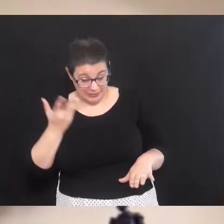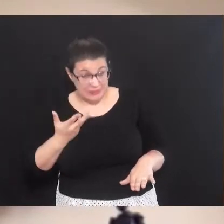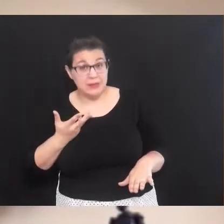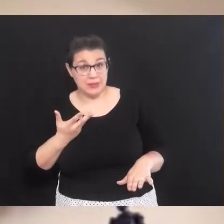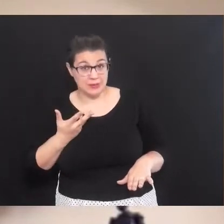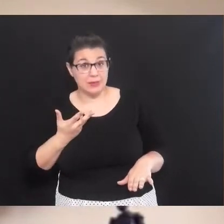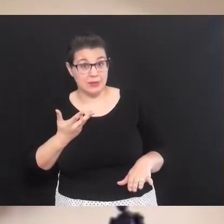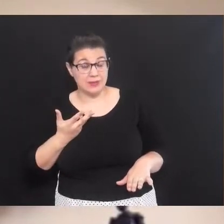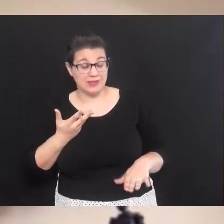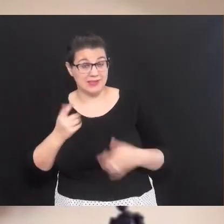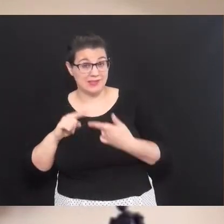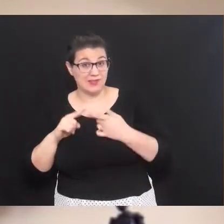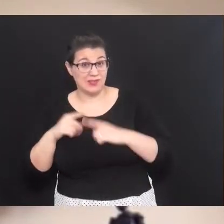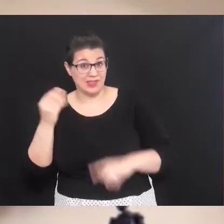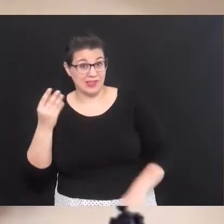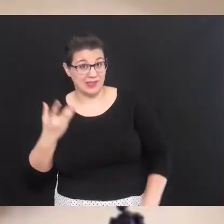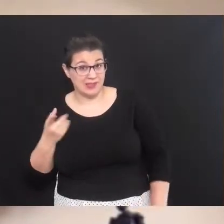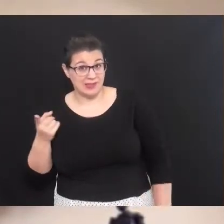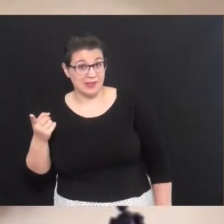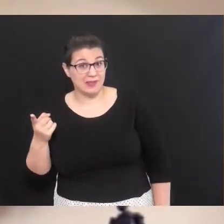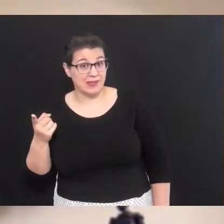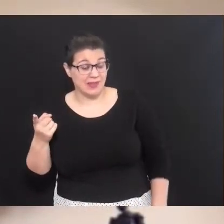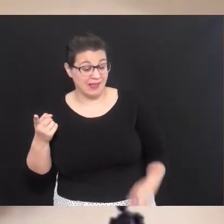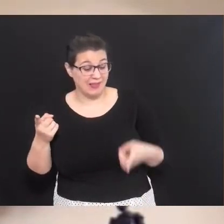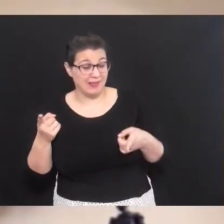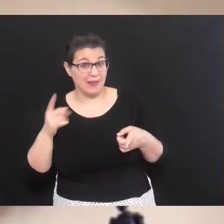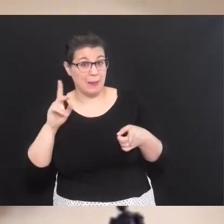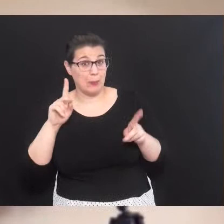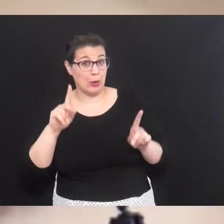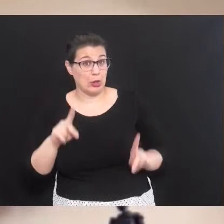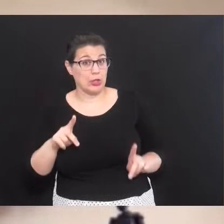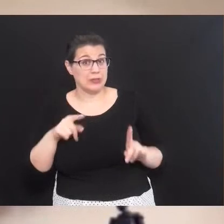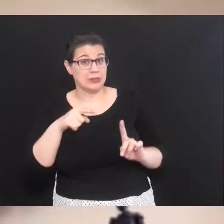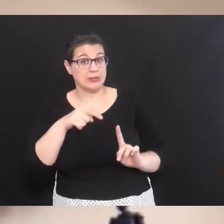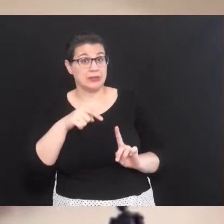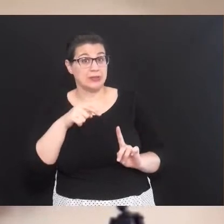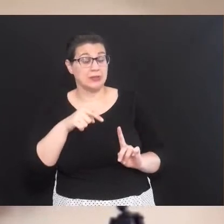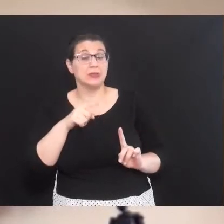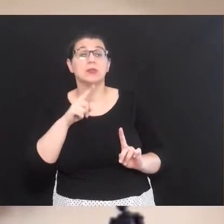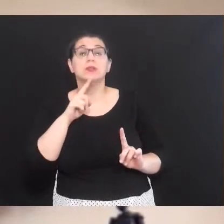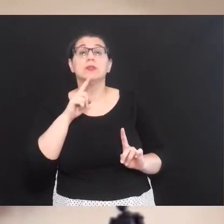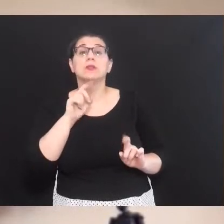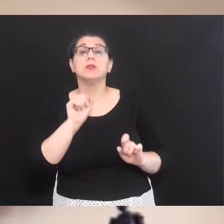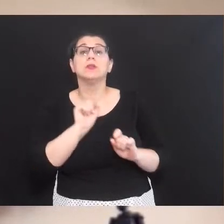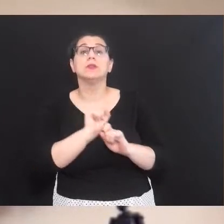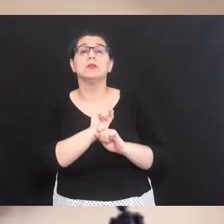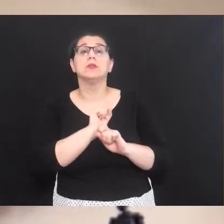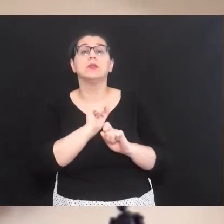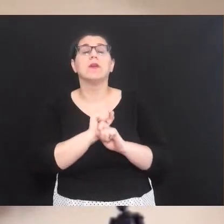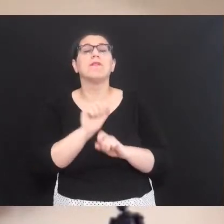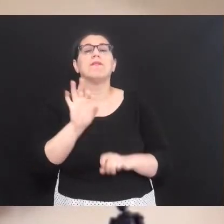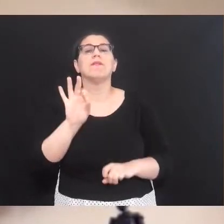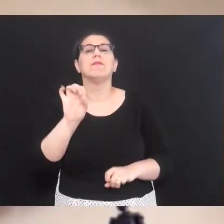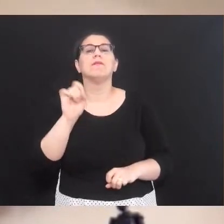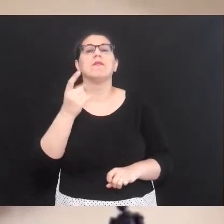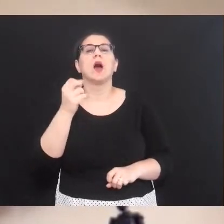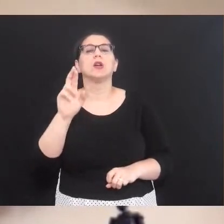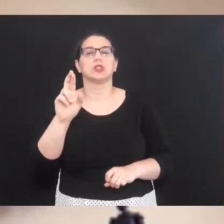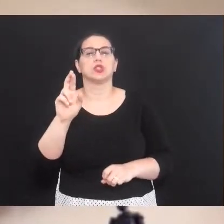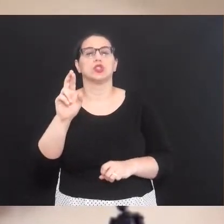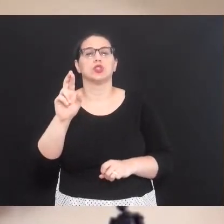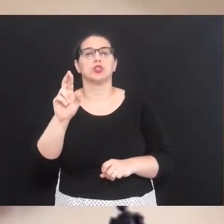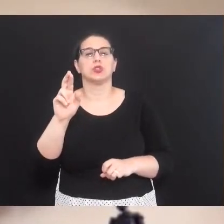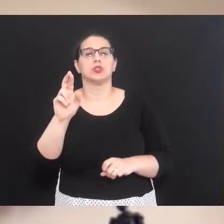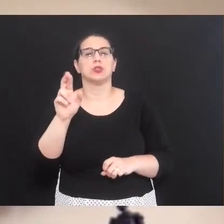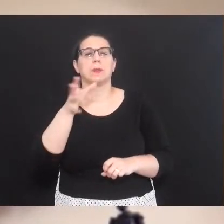a friend that individual was actually also a foster parent for 3